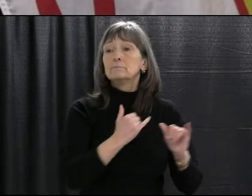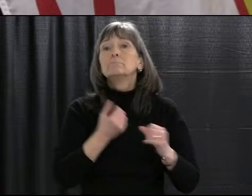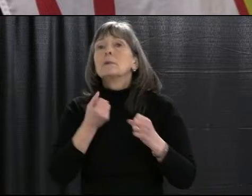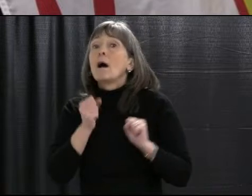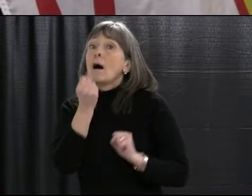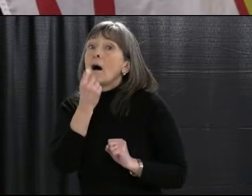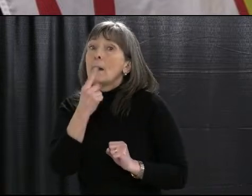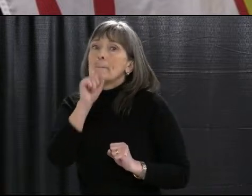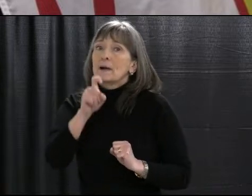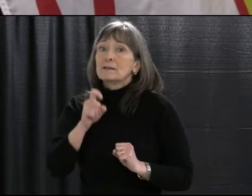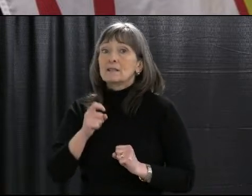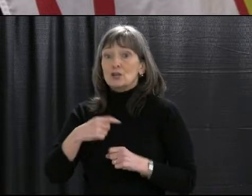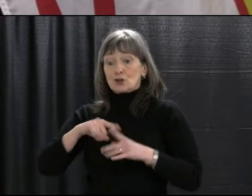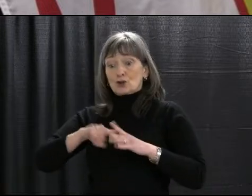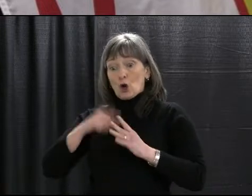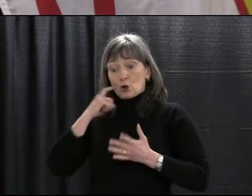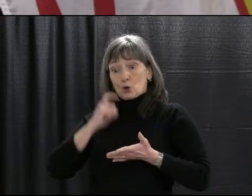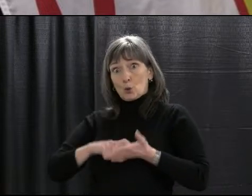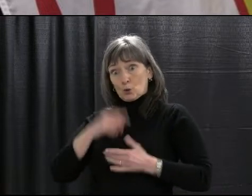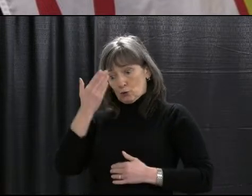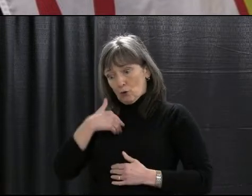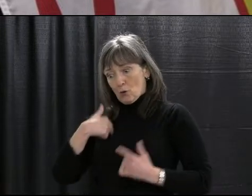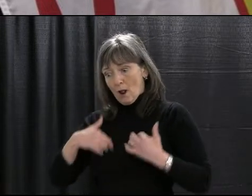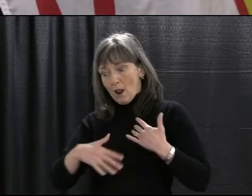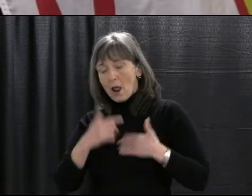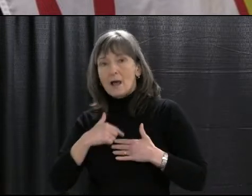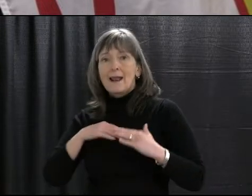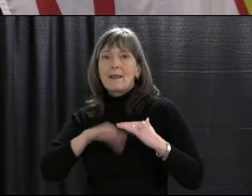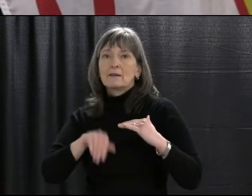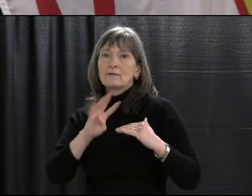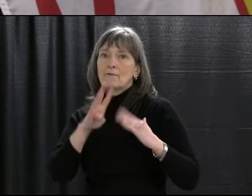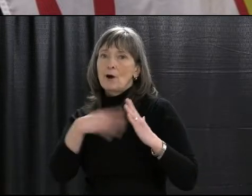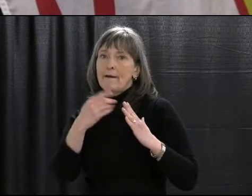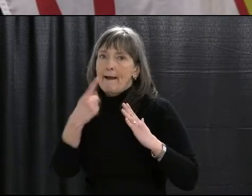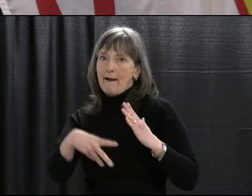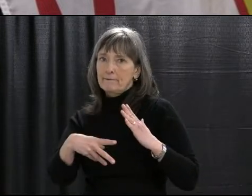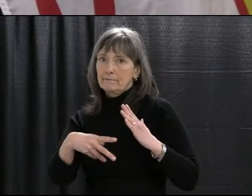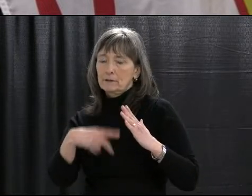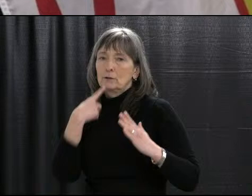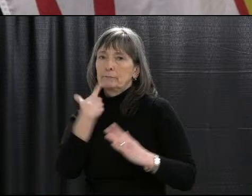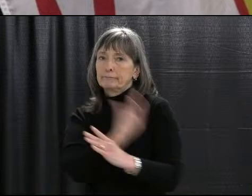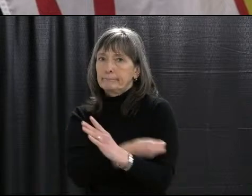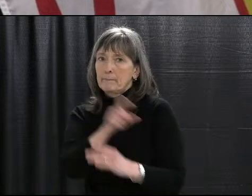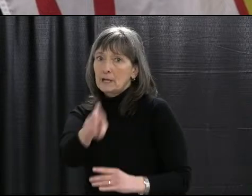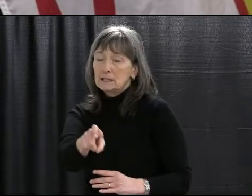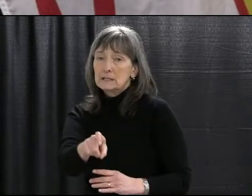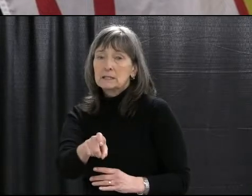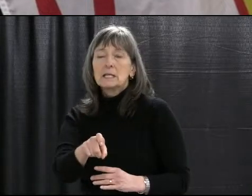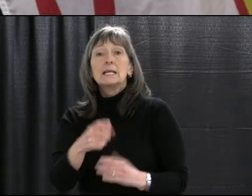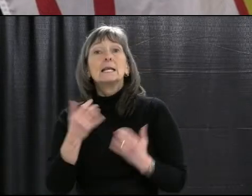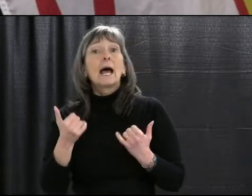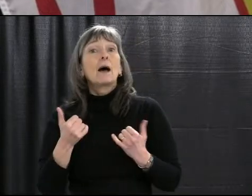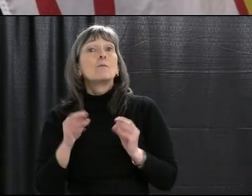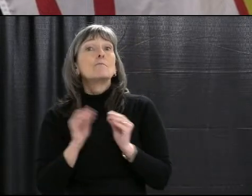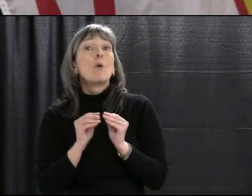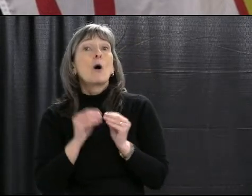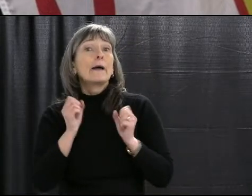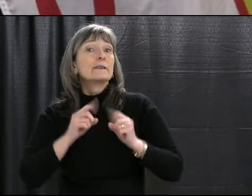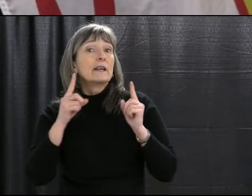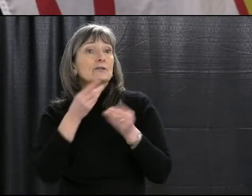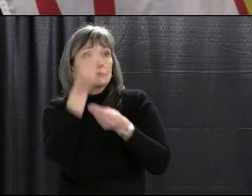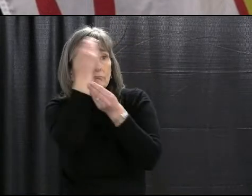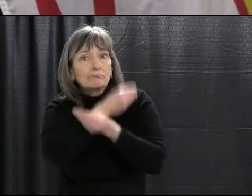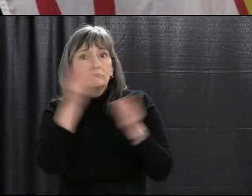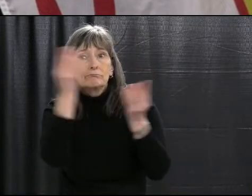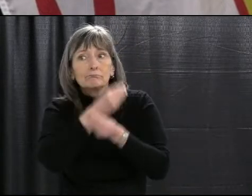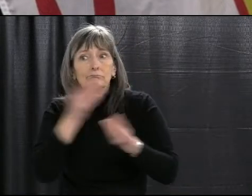4.5 hours after the onset of stroke symptoms. Ongoing public education here in Newfoundland and Labrador has really helped